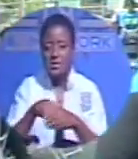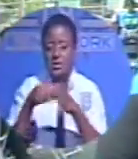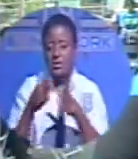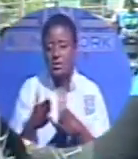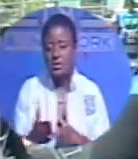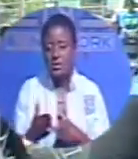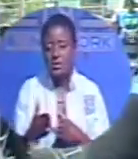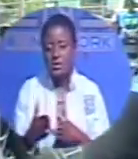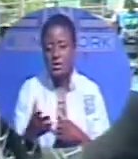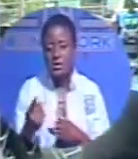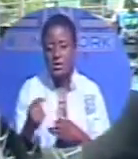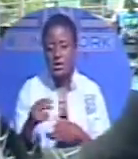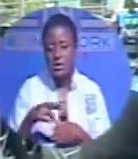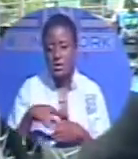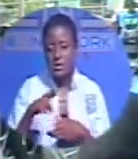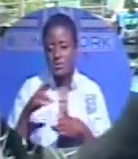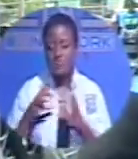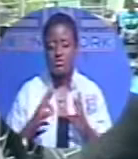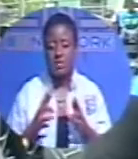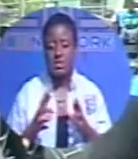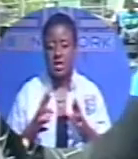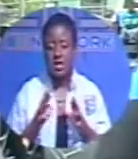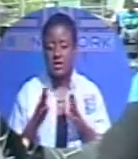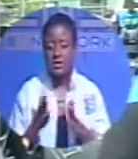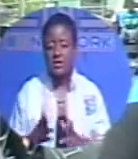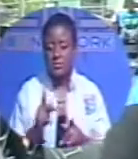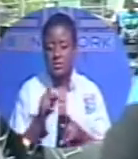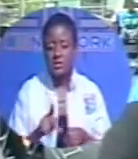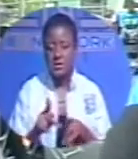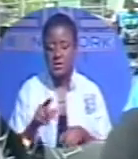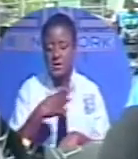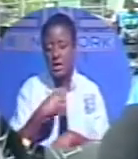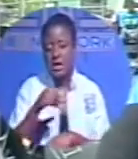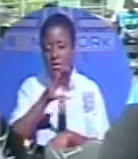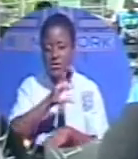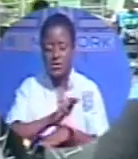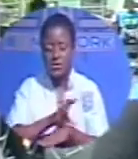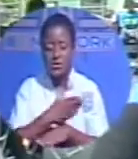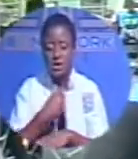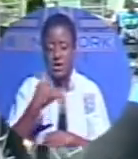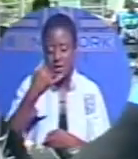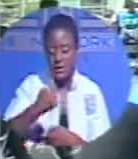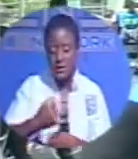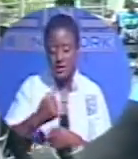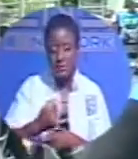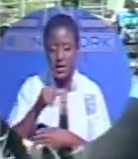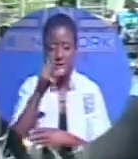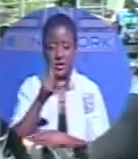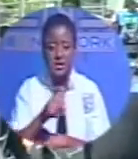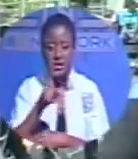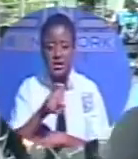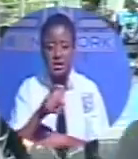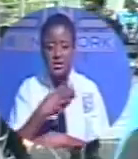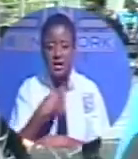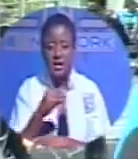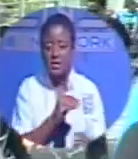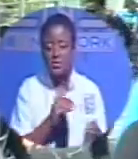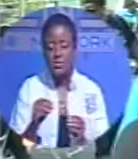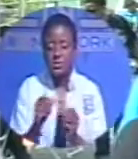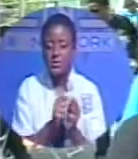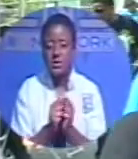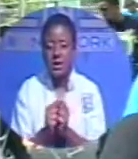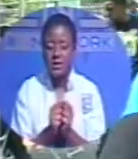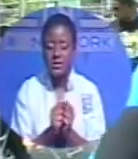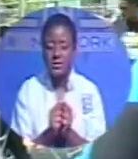the retirees, and the church. And we're able to identify needs and move